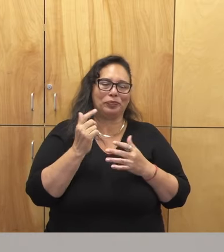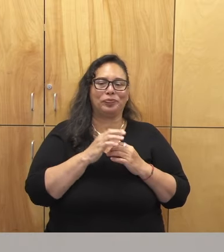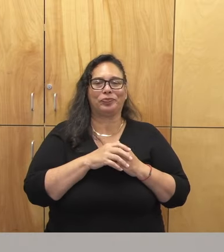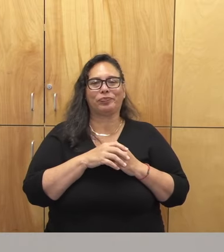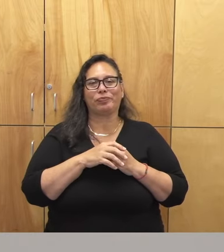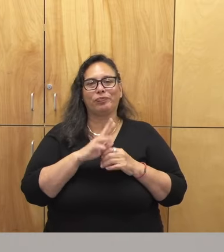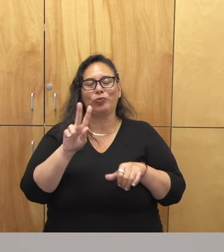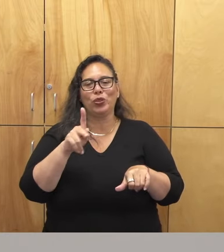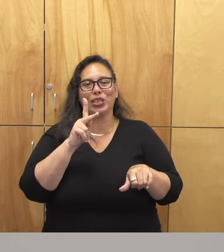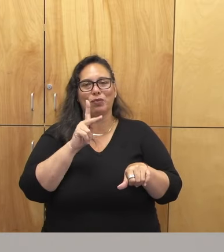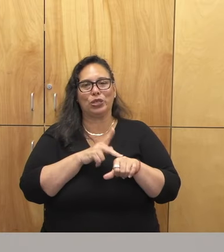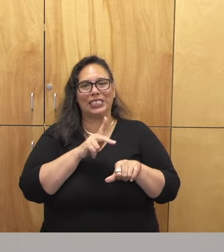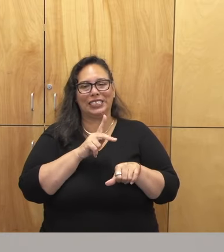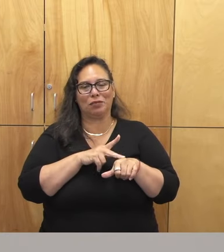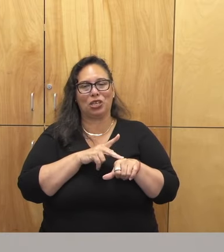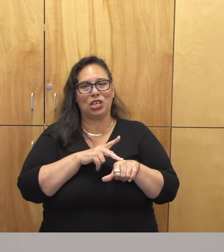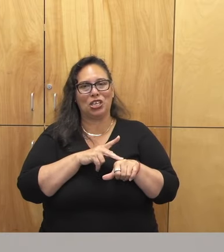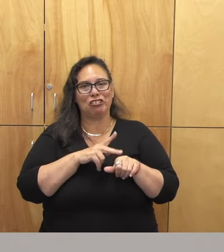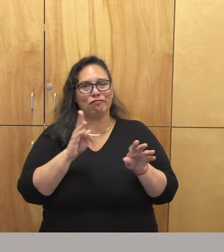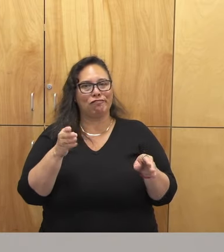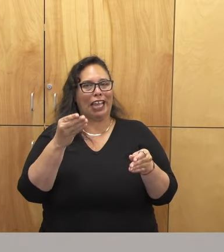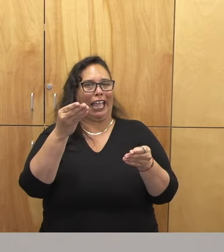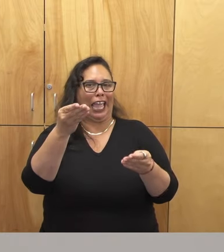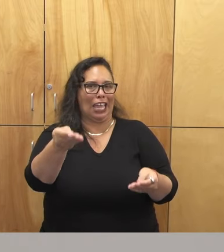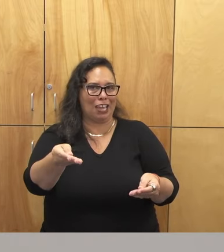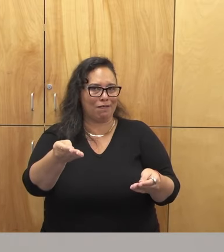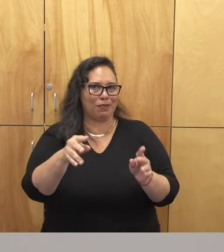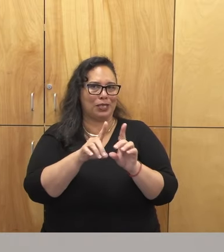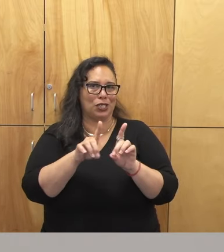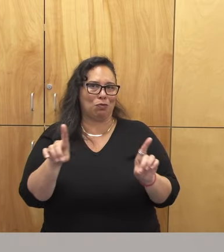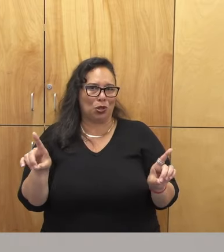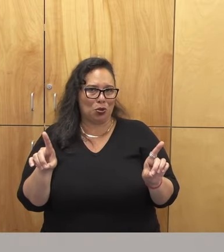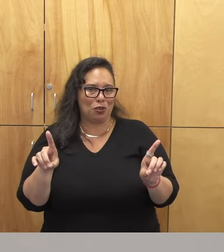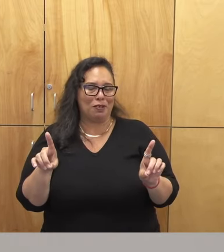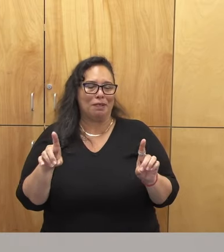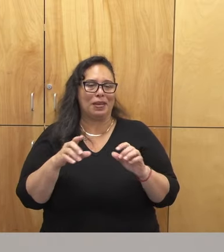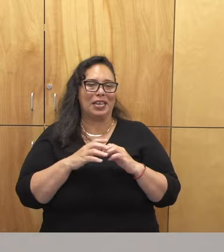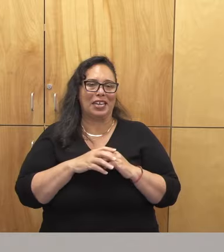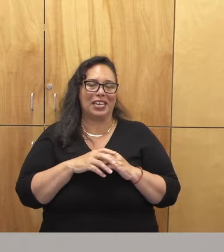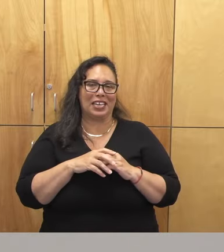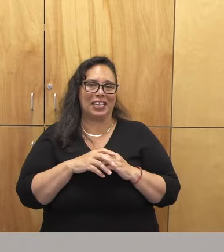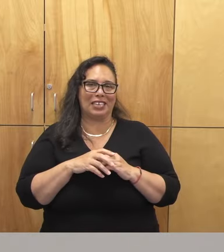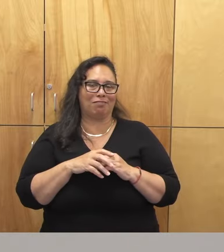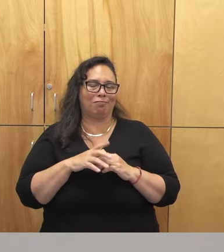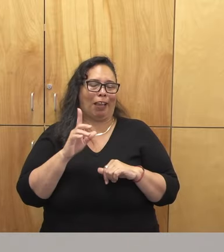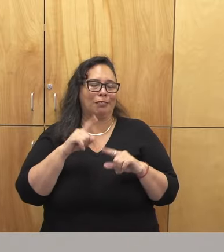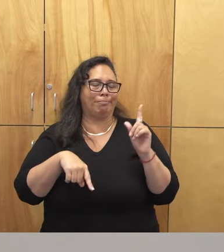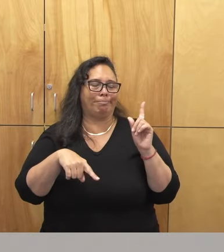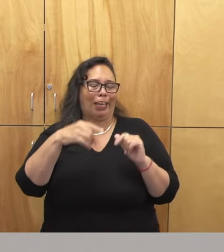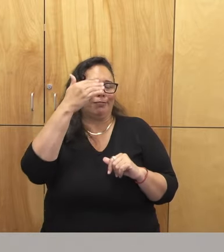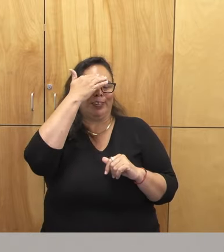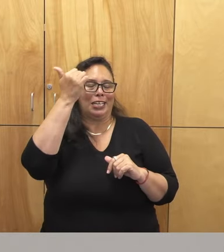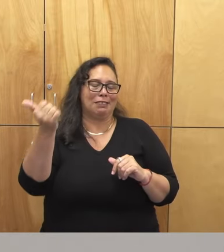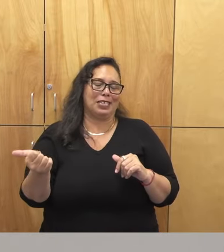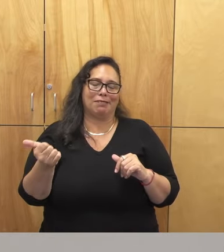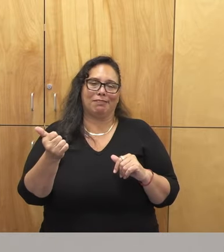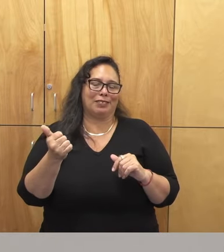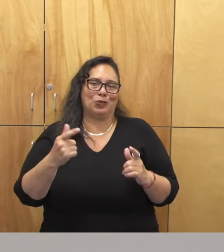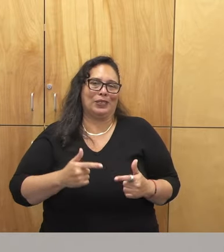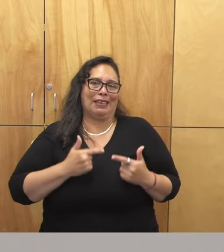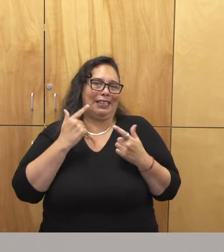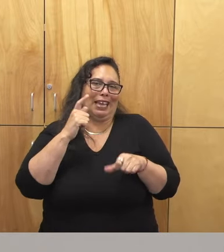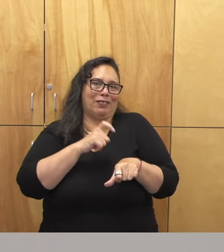when the principal would give them their diplomas was unforgettable, because it was a